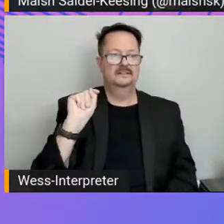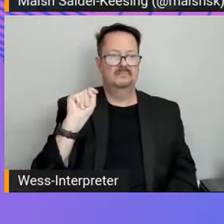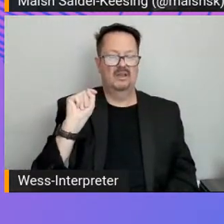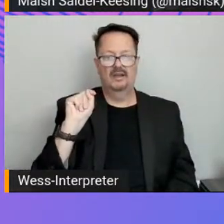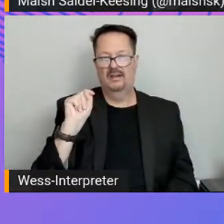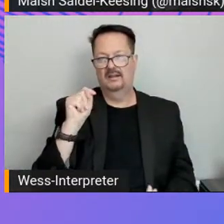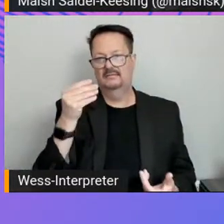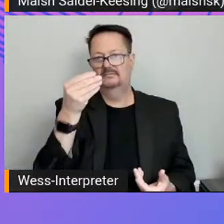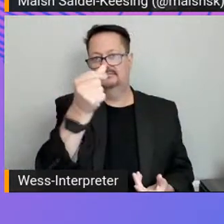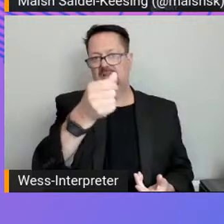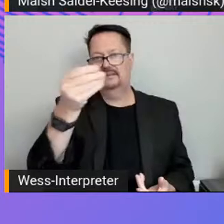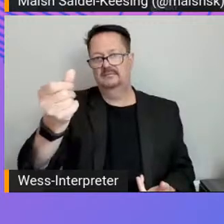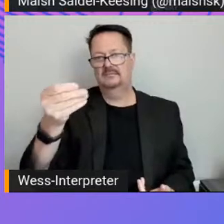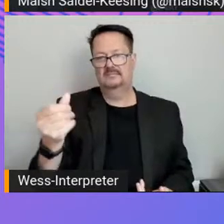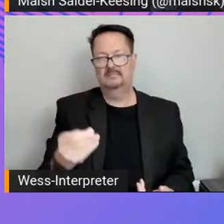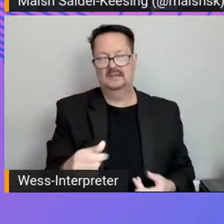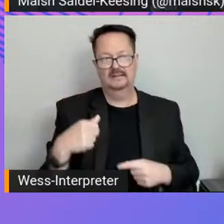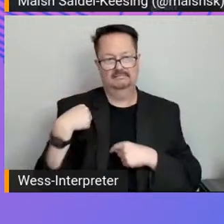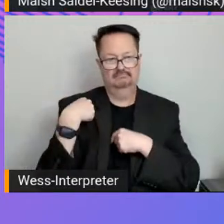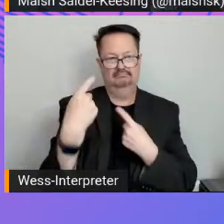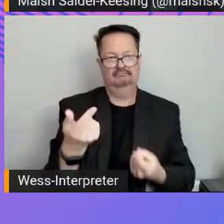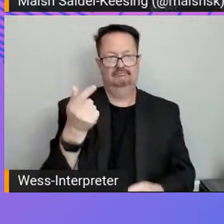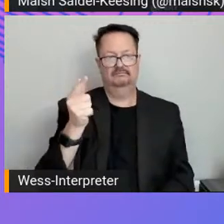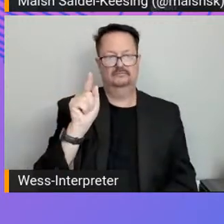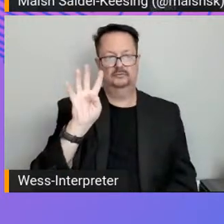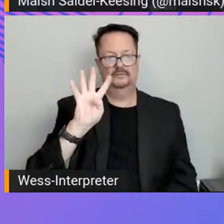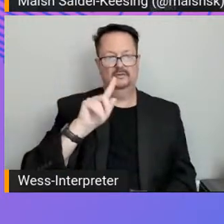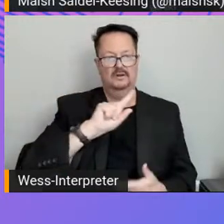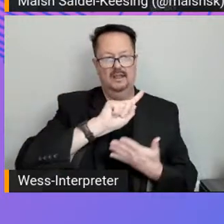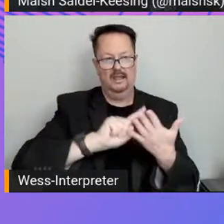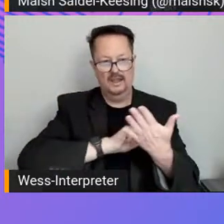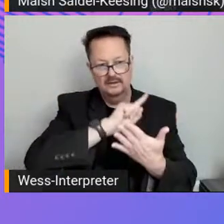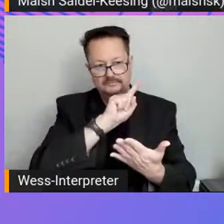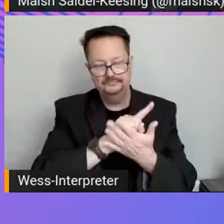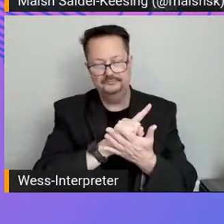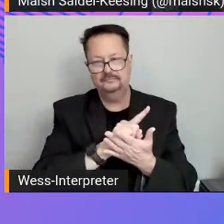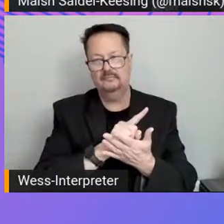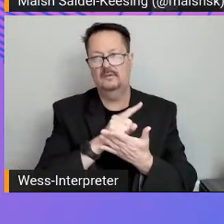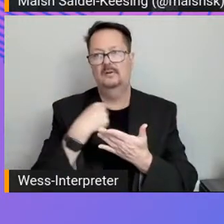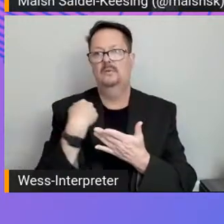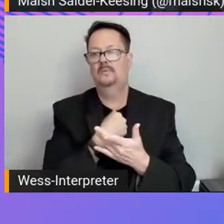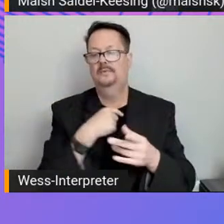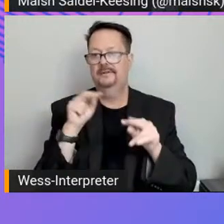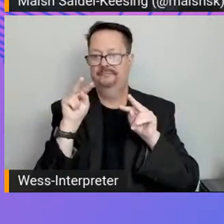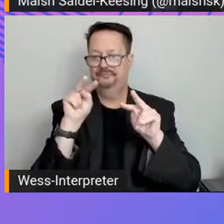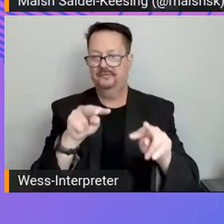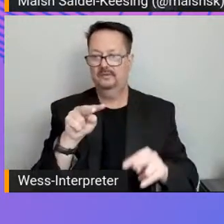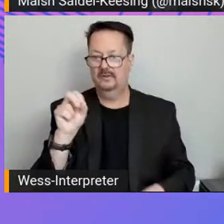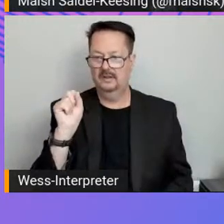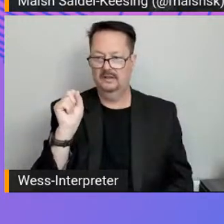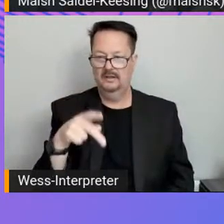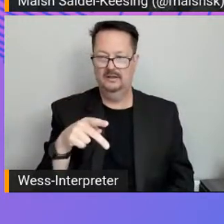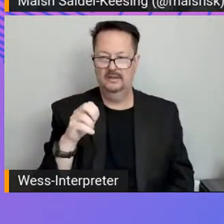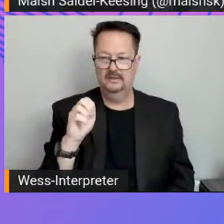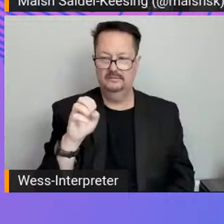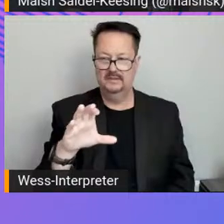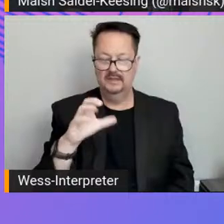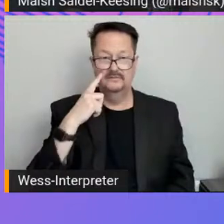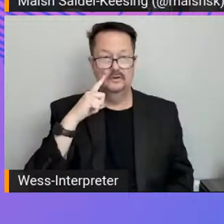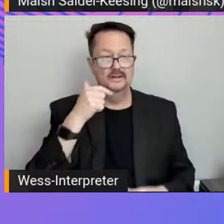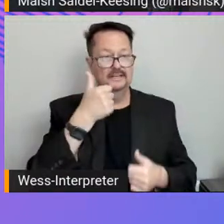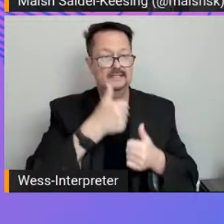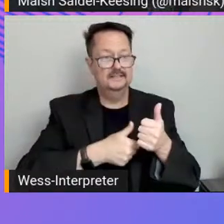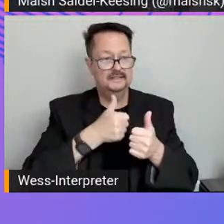for those spot instances in the last 24 hours. We look at the specs for each EC2 instance,